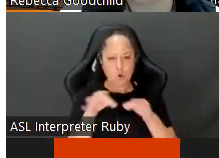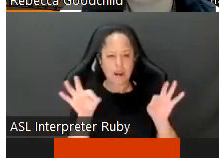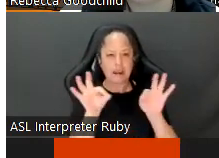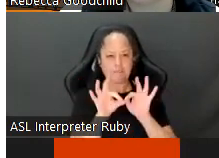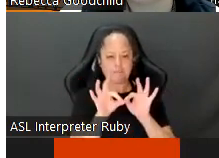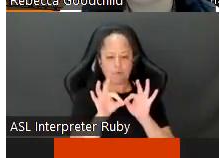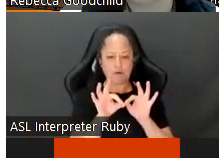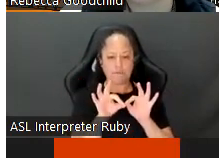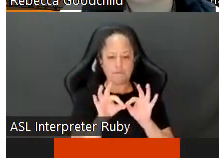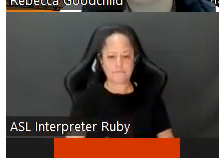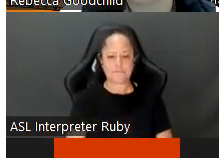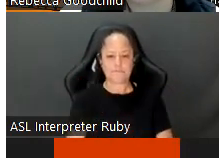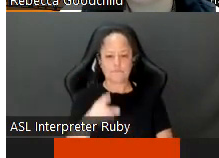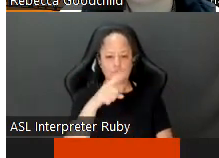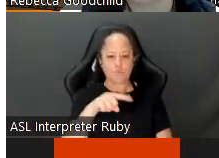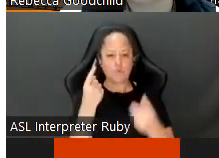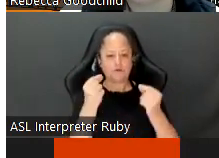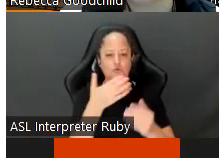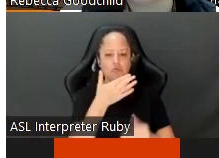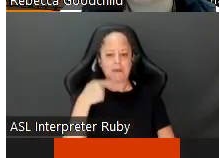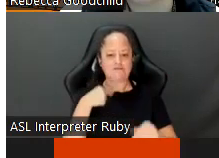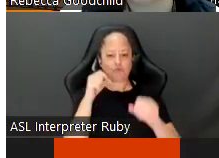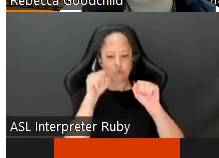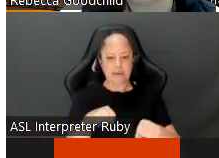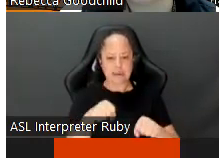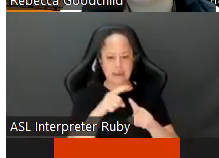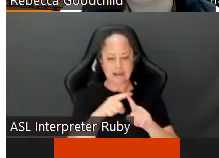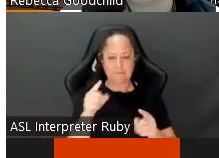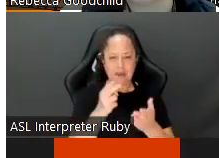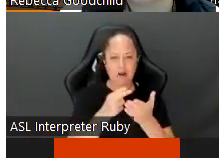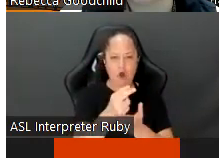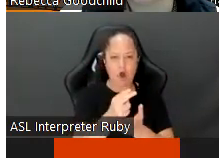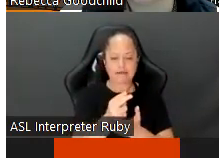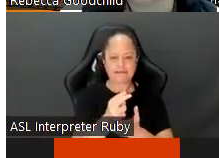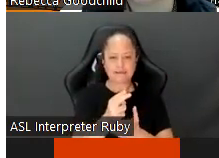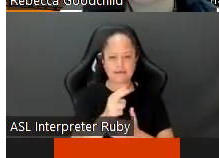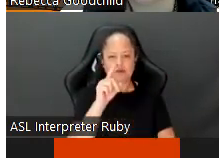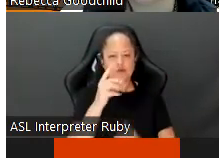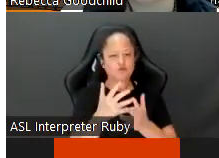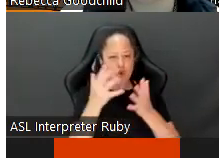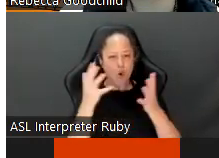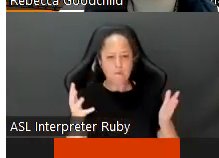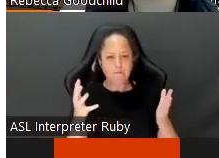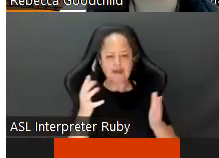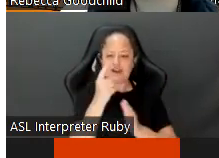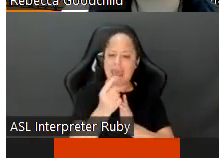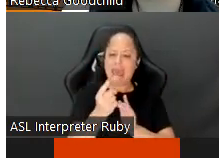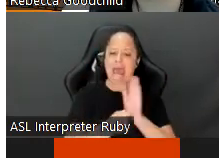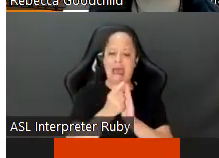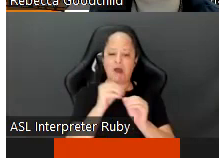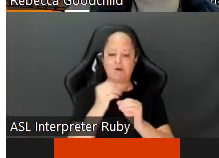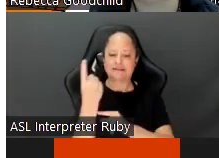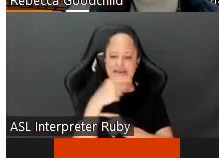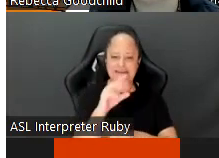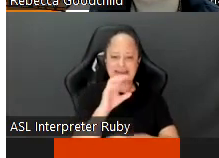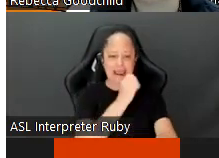mean, we all do the best we can, but quite frankly, there's only so many hours in the day, so much energy that